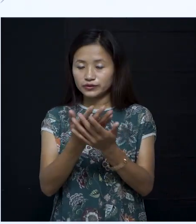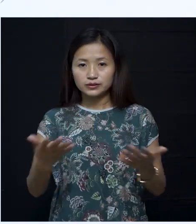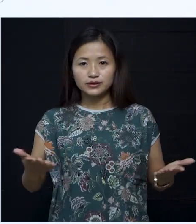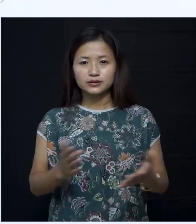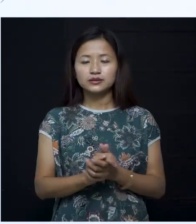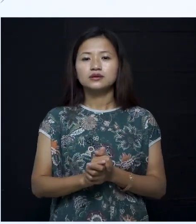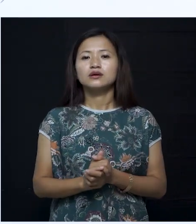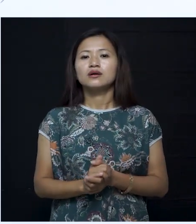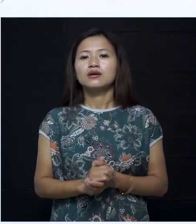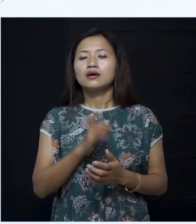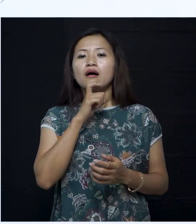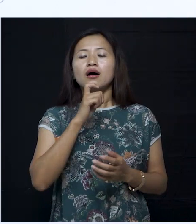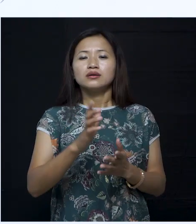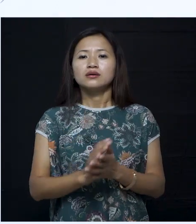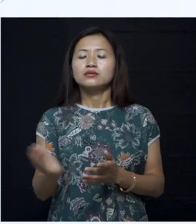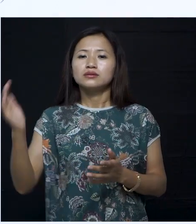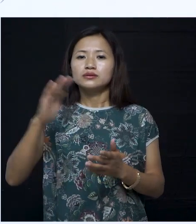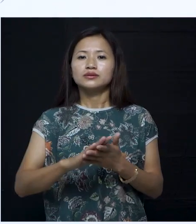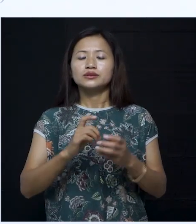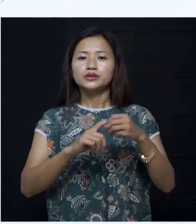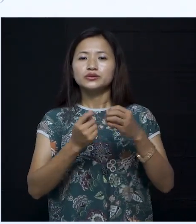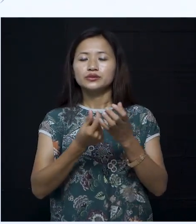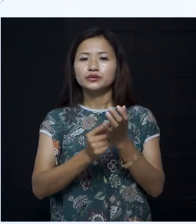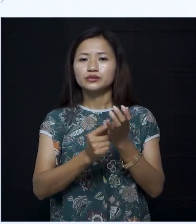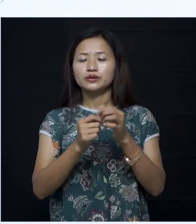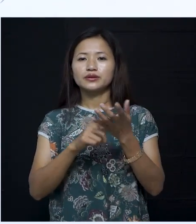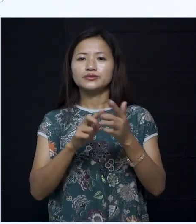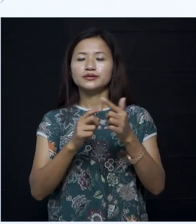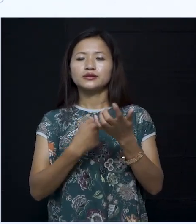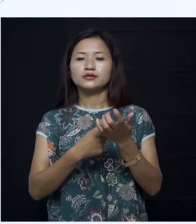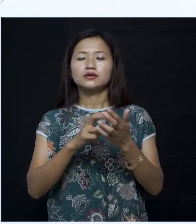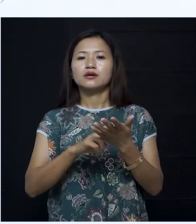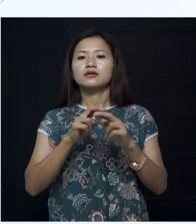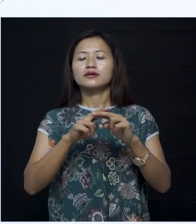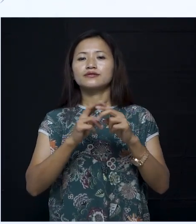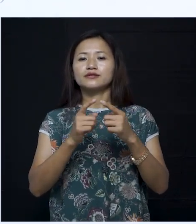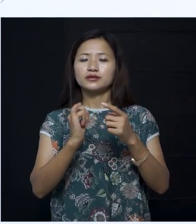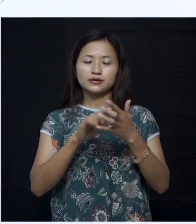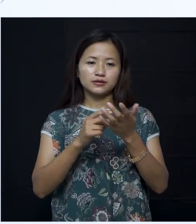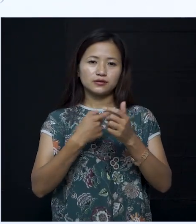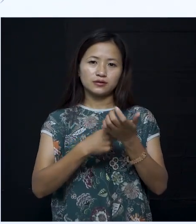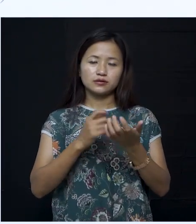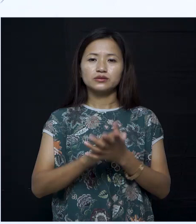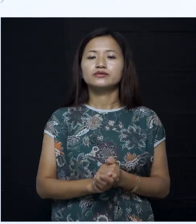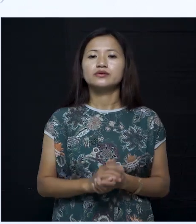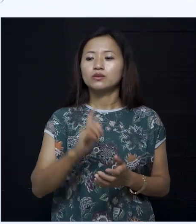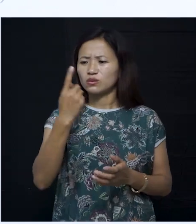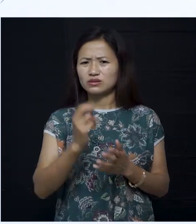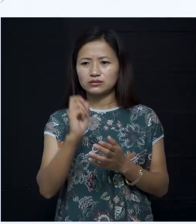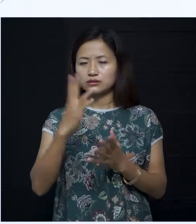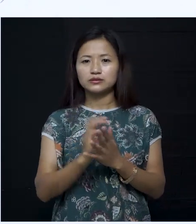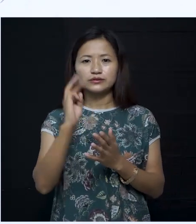of something to us are called as quantifiers. Okay, it will not tell you like 1 or 2 or 3, but it